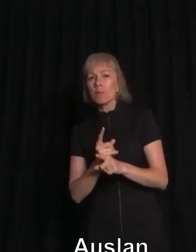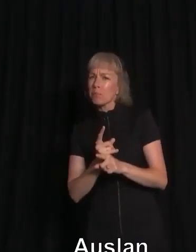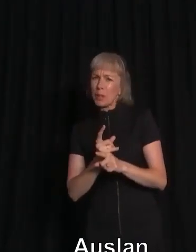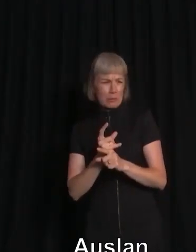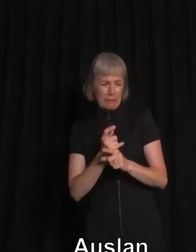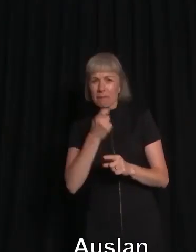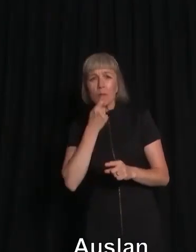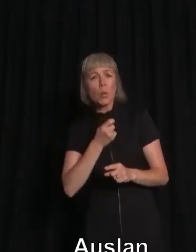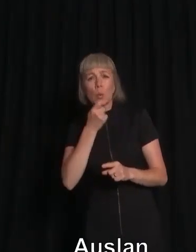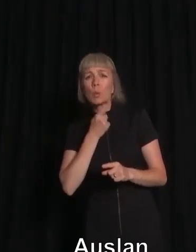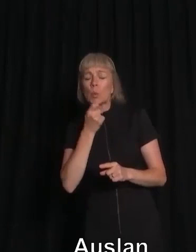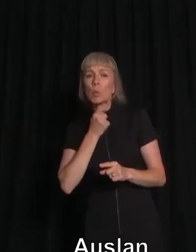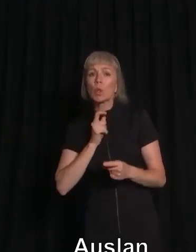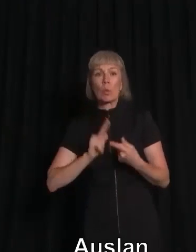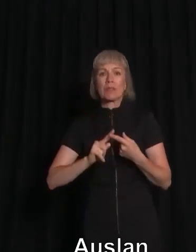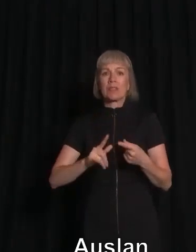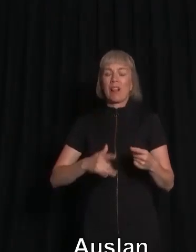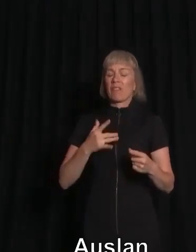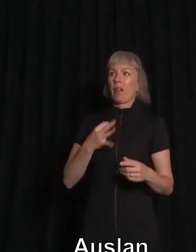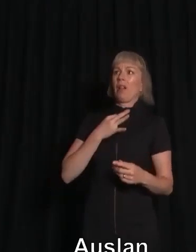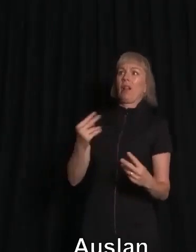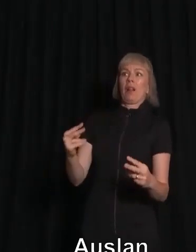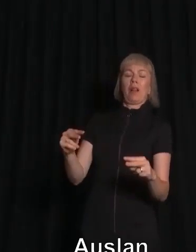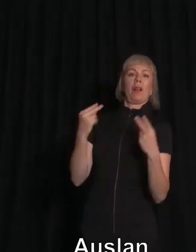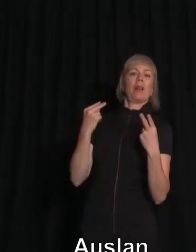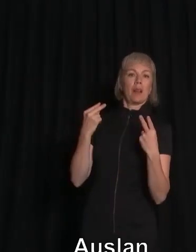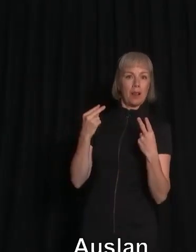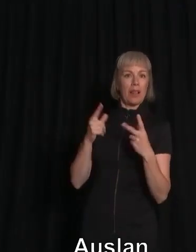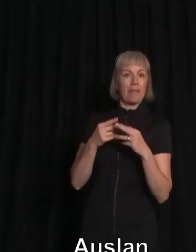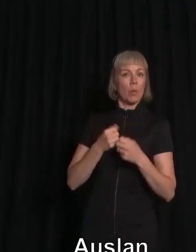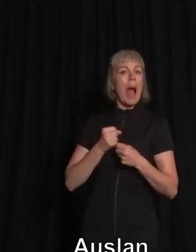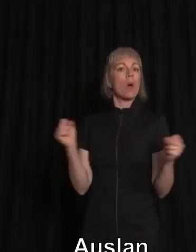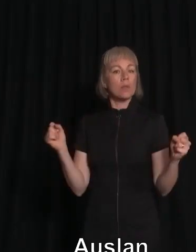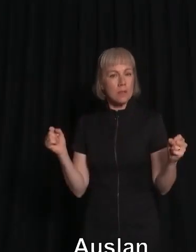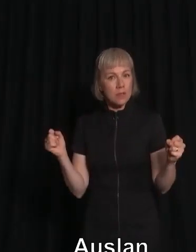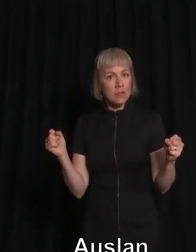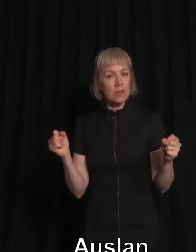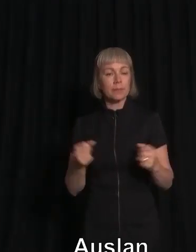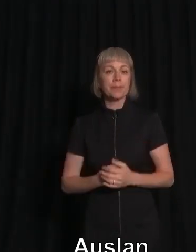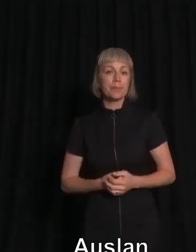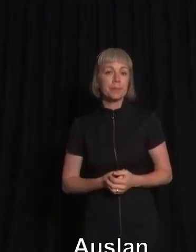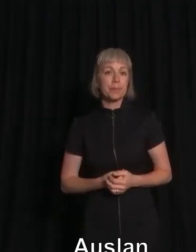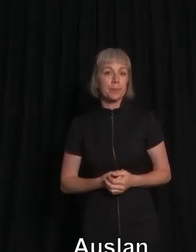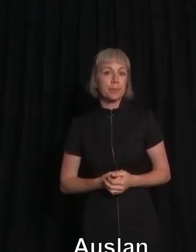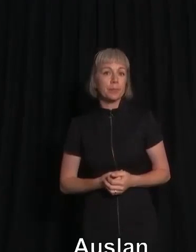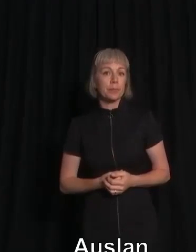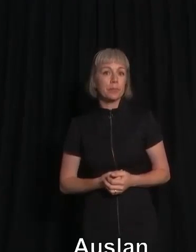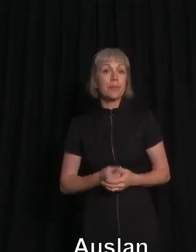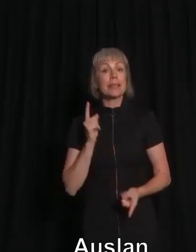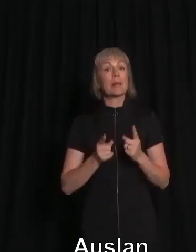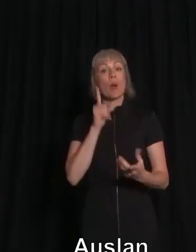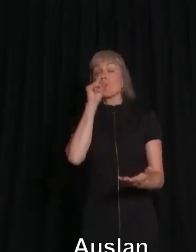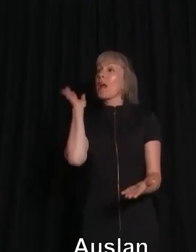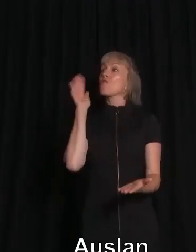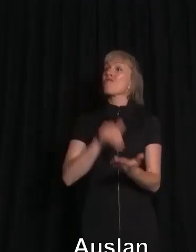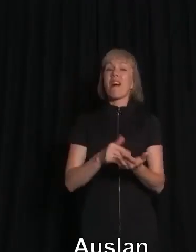easy because you still feel isolated in the community in itself, right? Sometimes you can come to spaces like